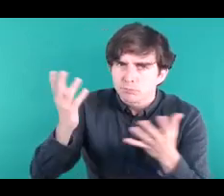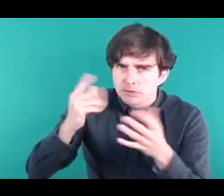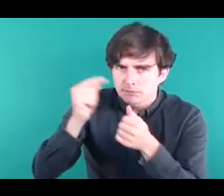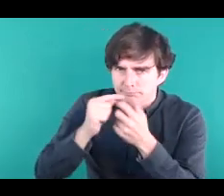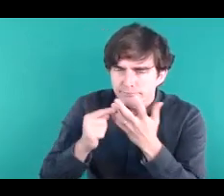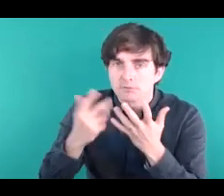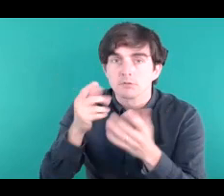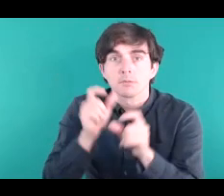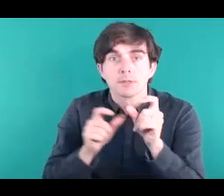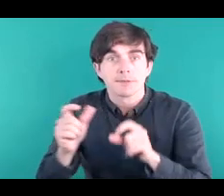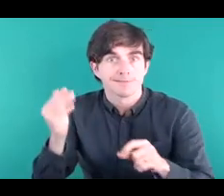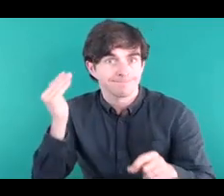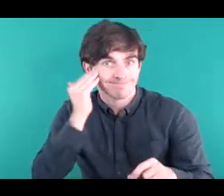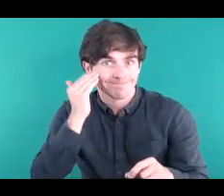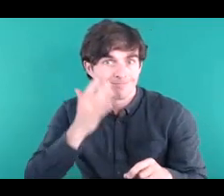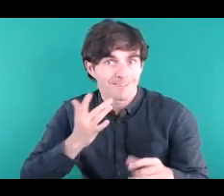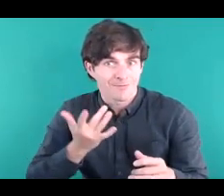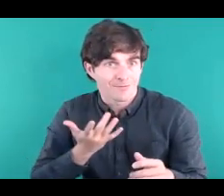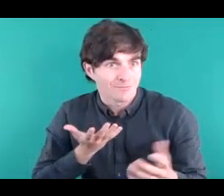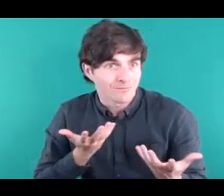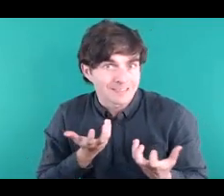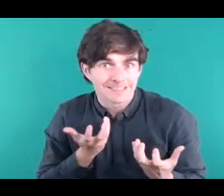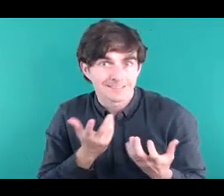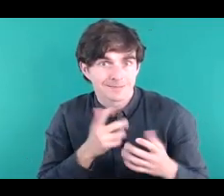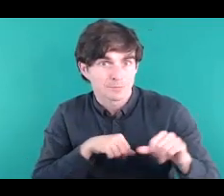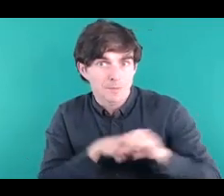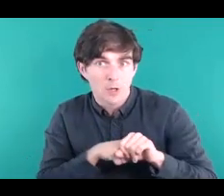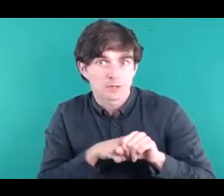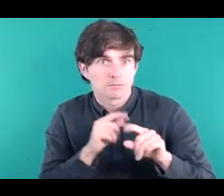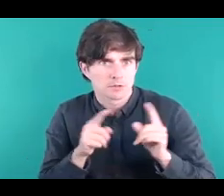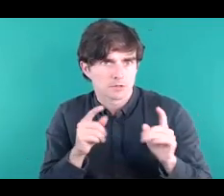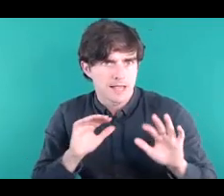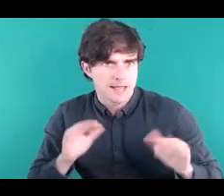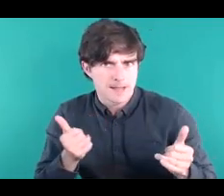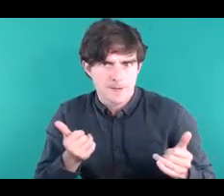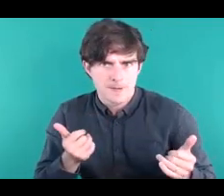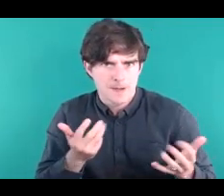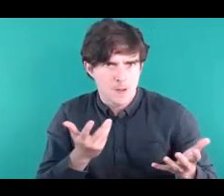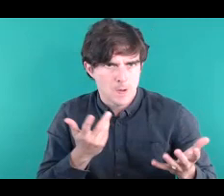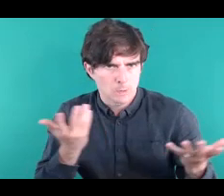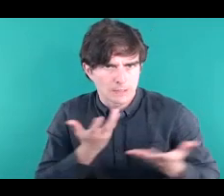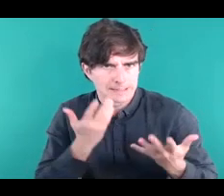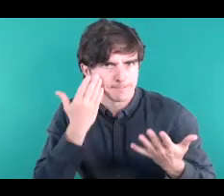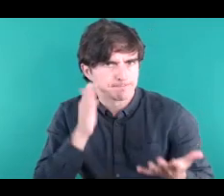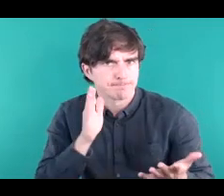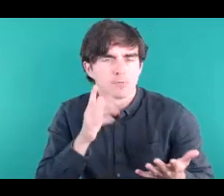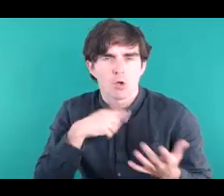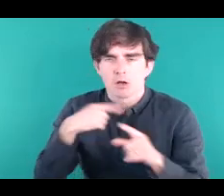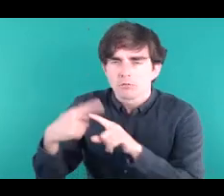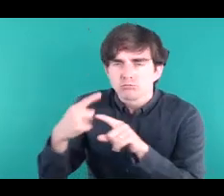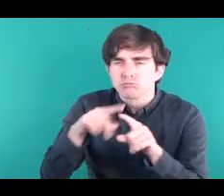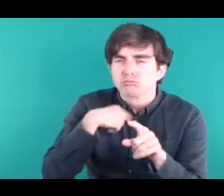pieces. So, for example, right at the outset, we started with quite a major piece on gender